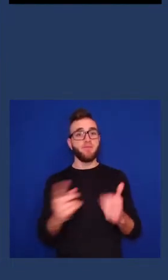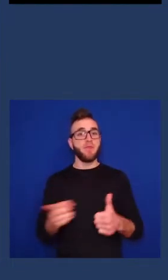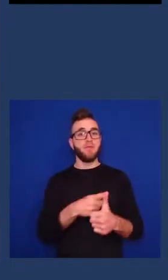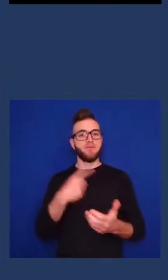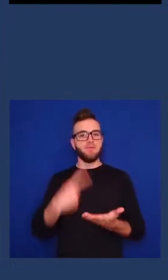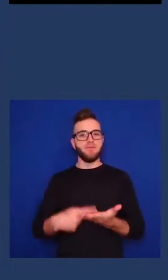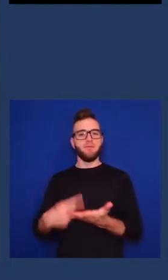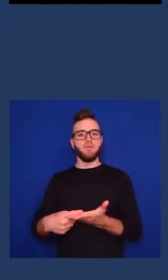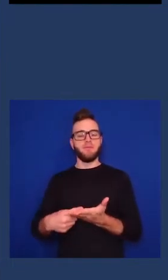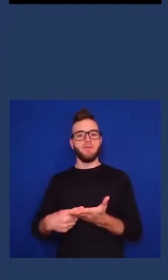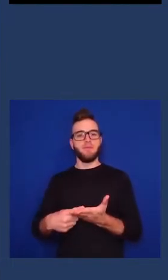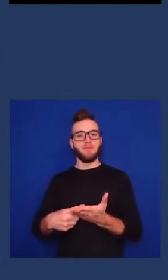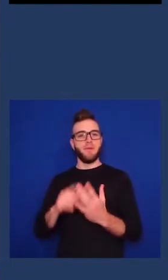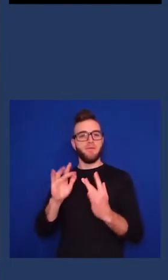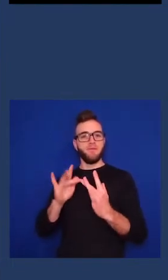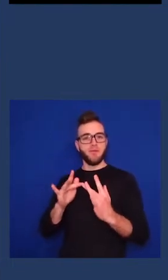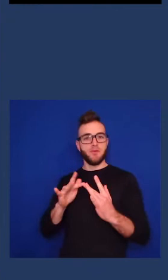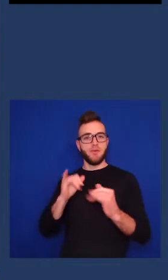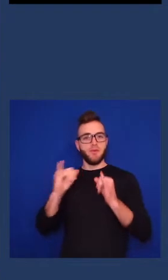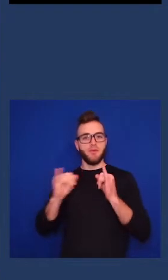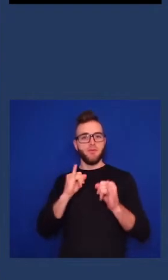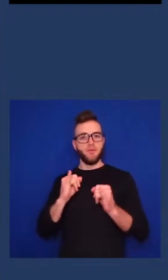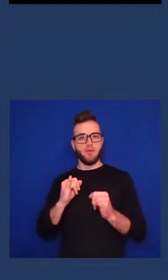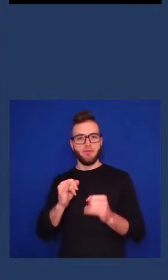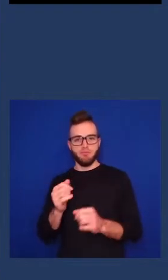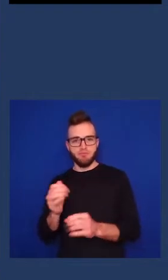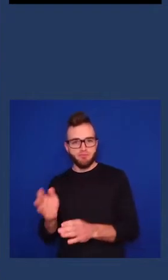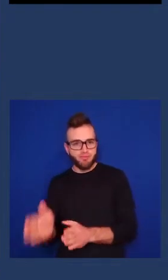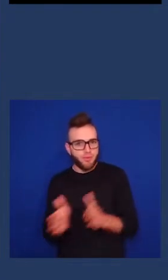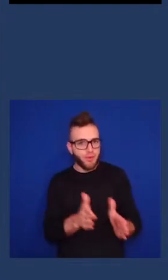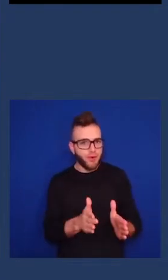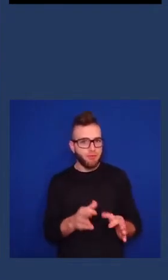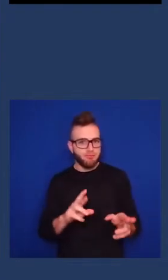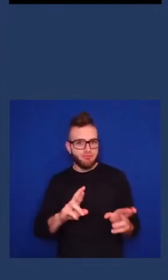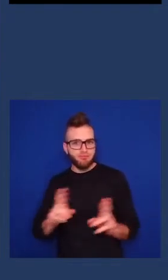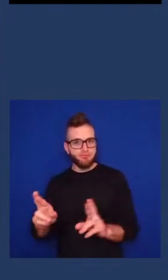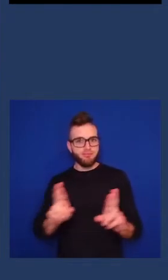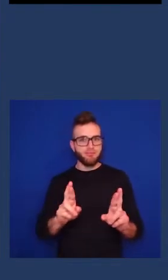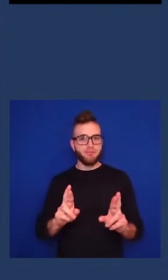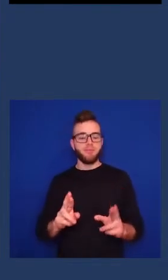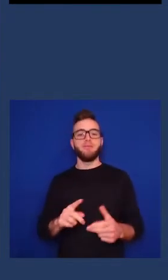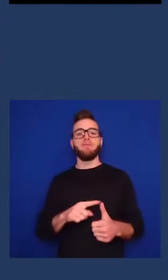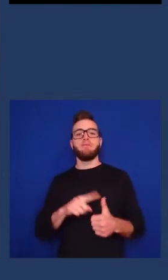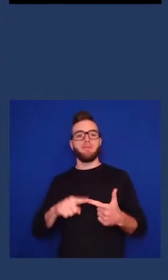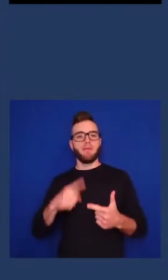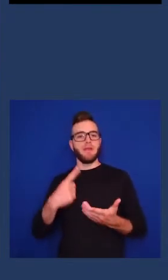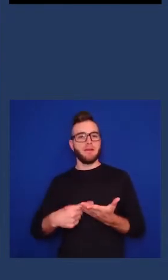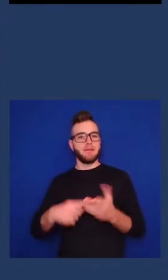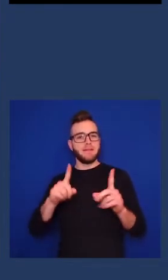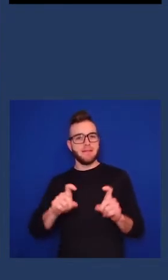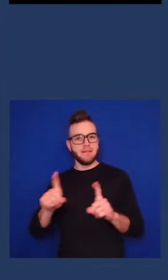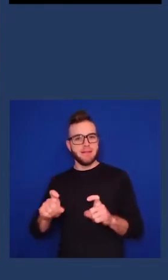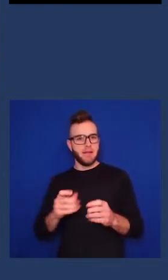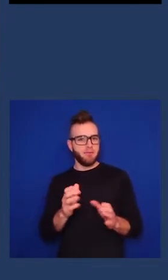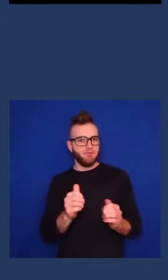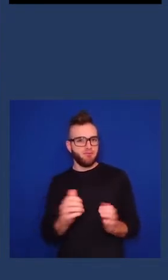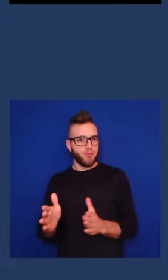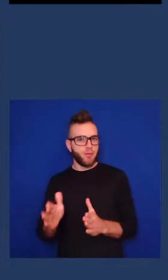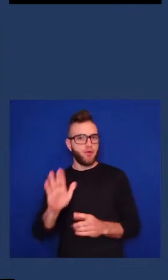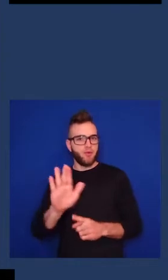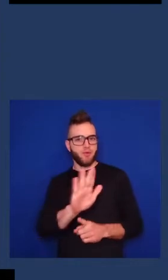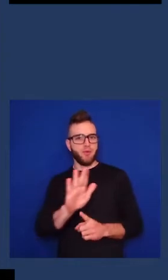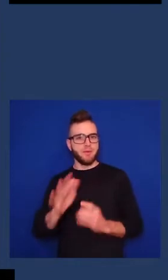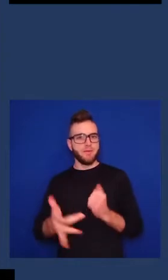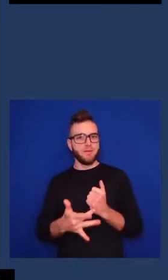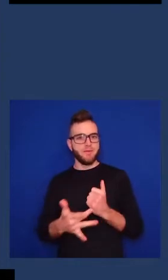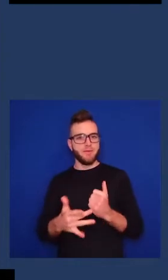interviewing preparation. Then we'll cover testing and preparing your technology, followed by troubleshooting and closing it out with